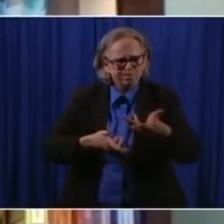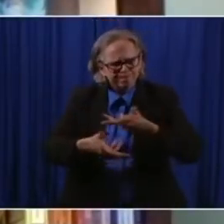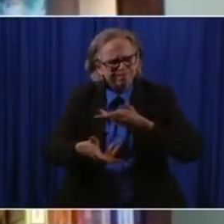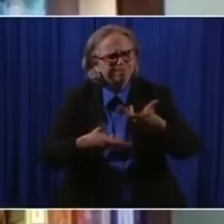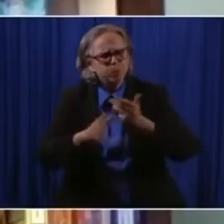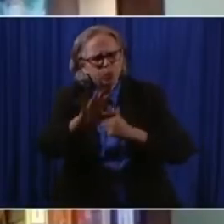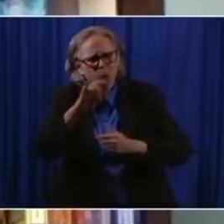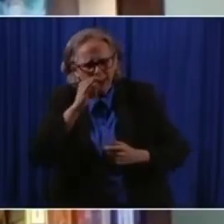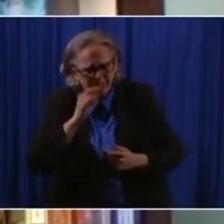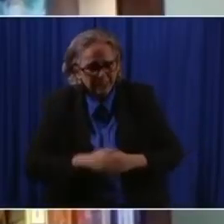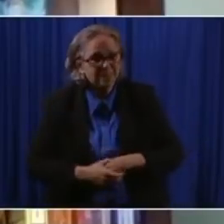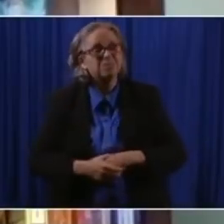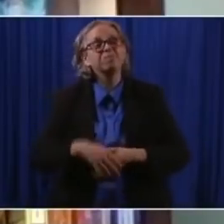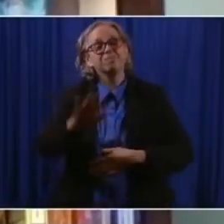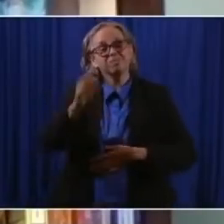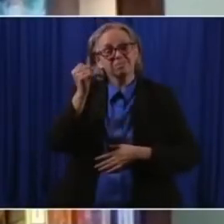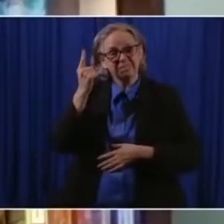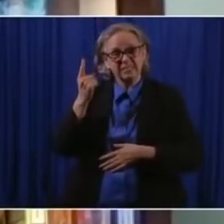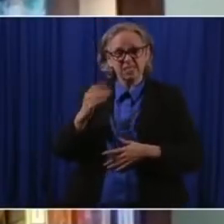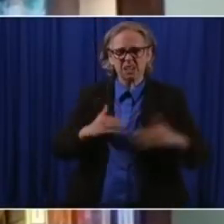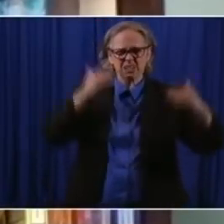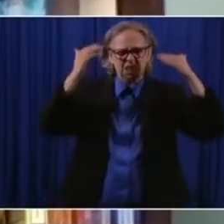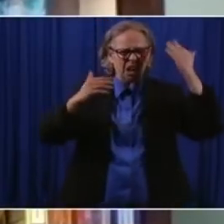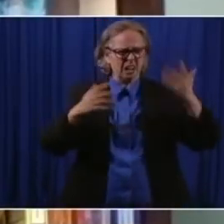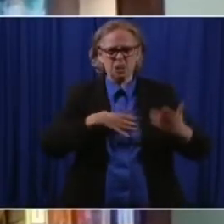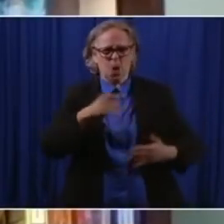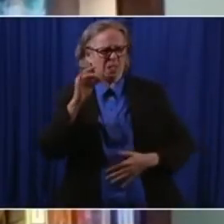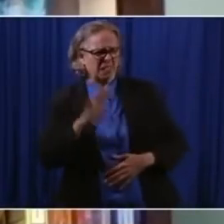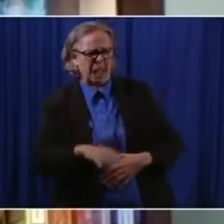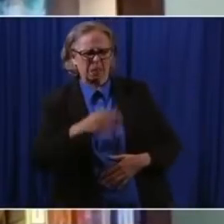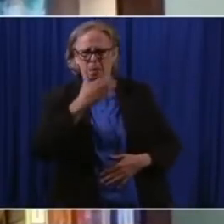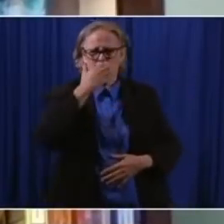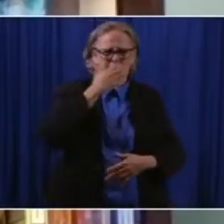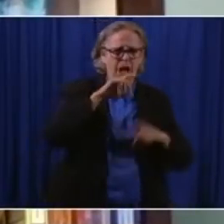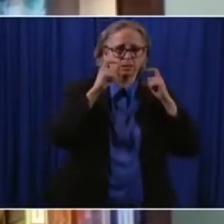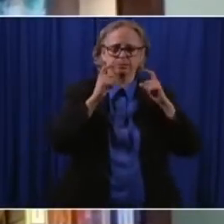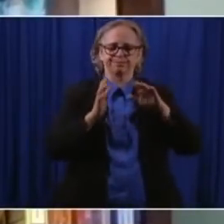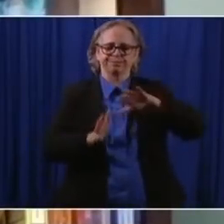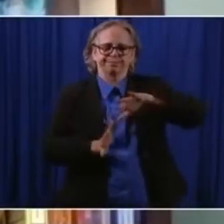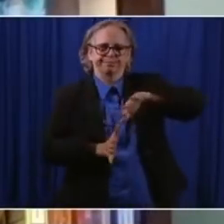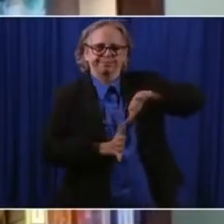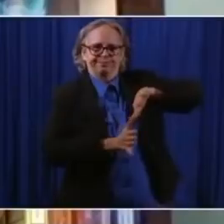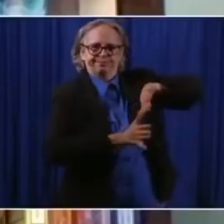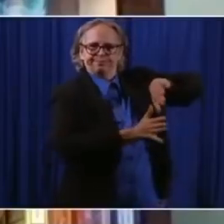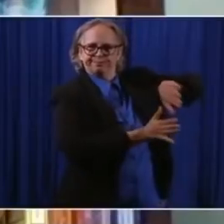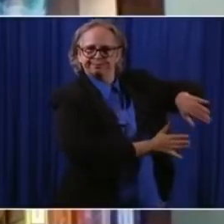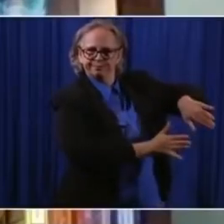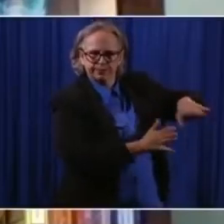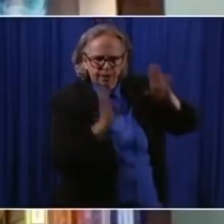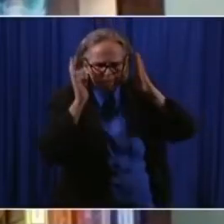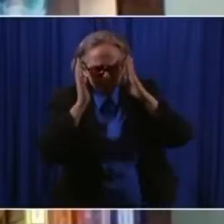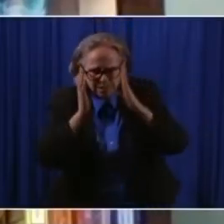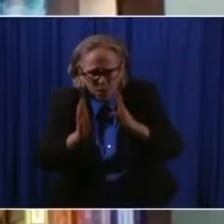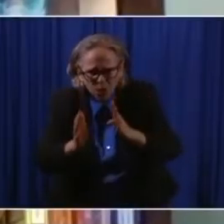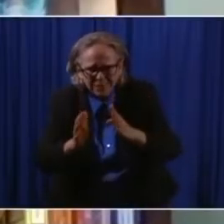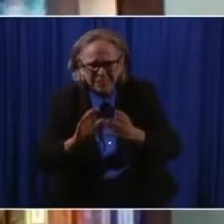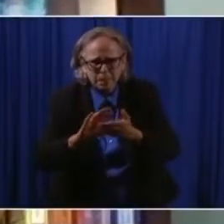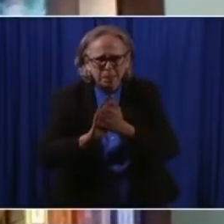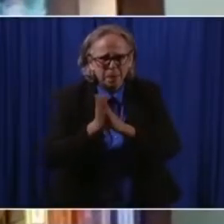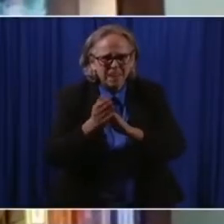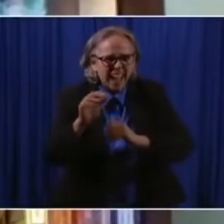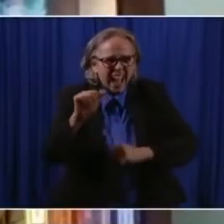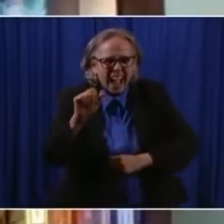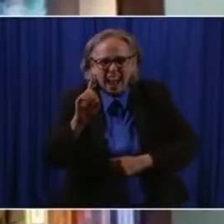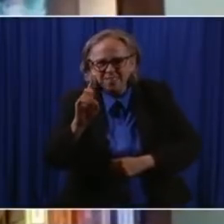differences about whether they like the masks or don't like the masks and create the conversation as more of an adventure for little kids. This is different, but we're all going to